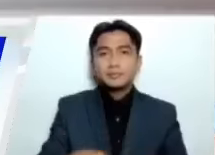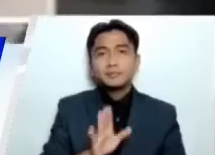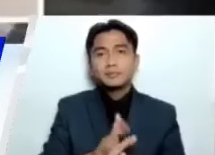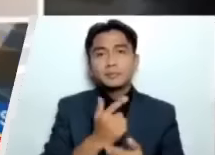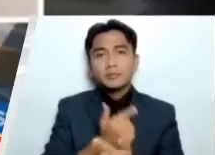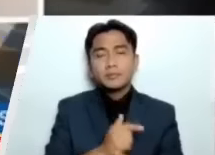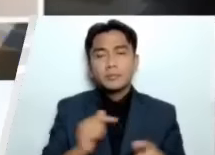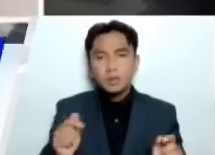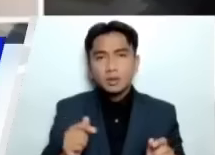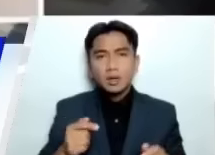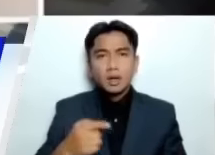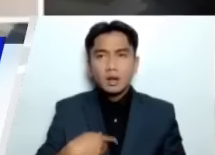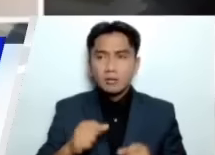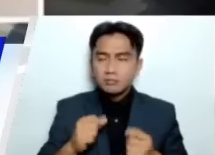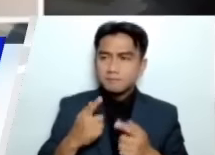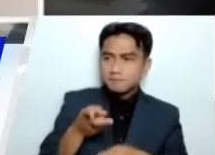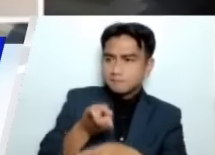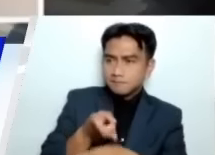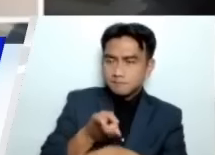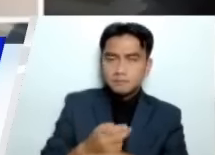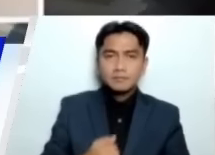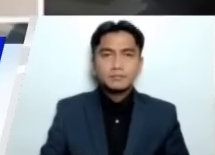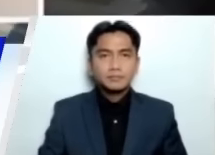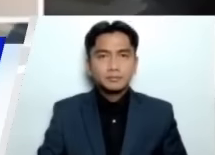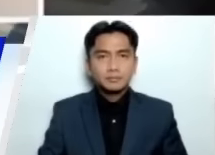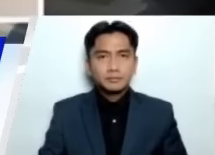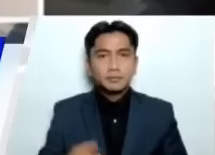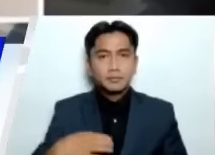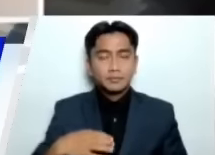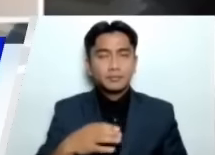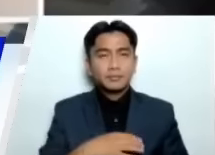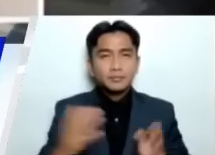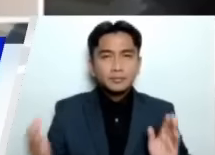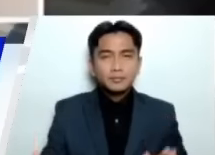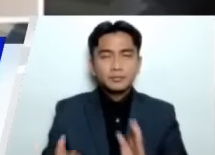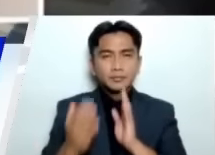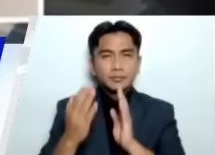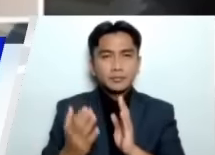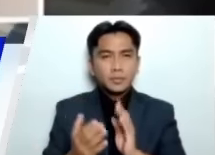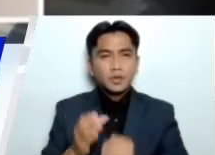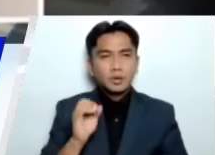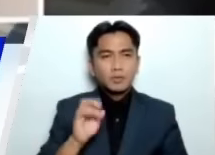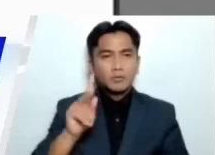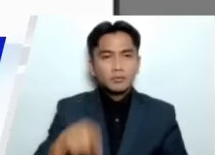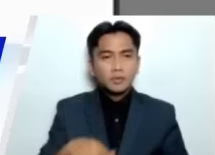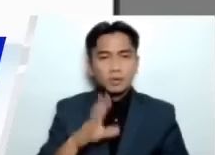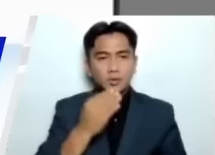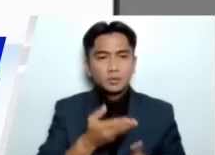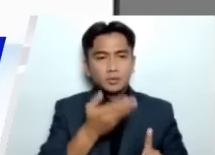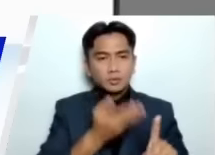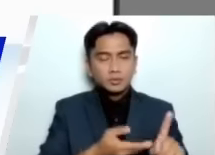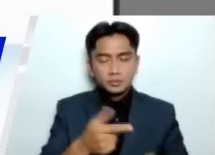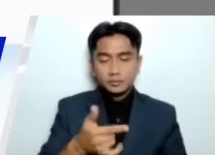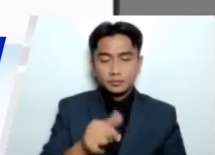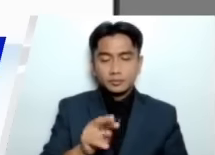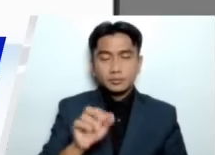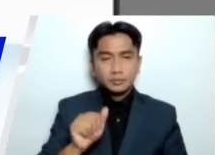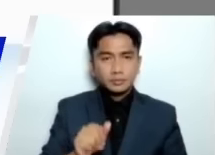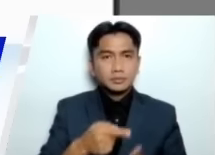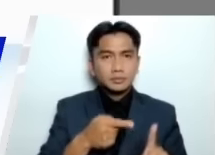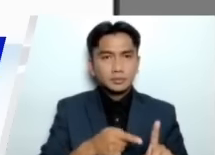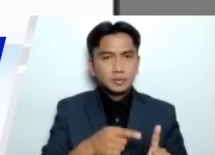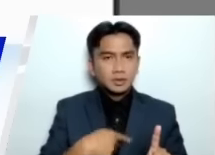await. Humarap din sa kamera ang special disbursing officer ng Office of the Vice President na si Gina Acosta. Si Acosta ang itinuturong pumirma